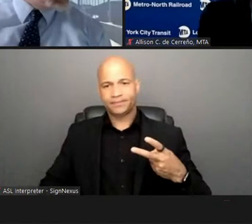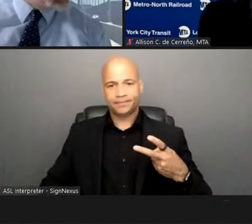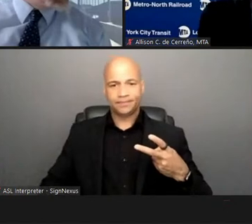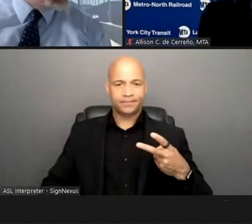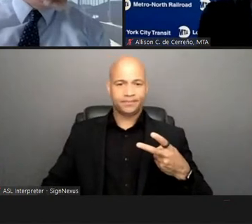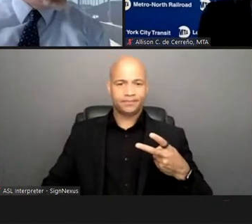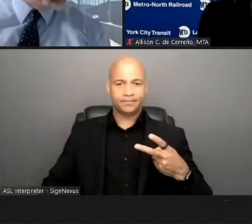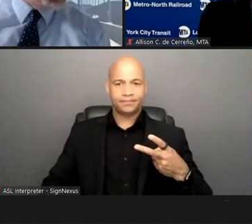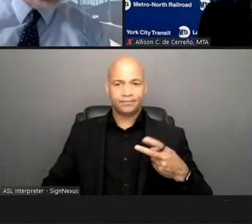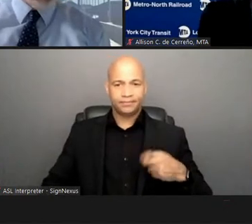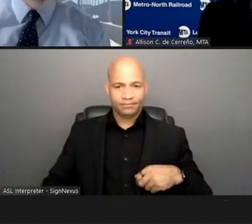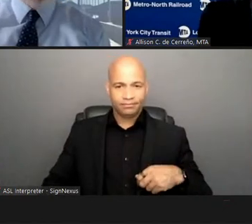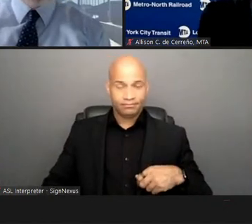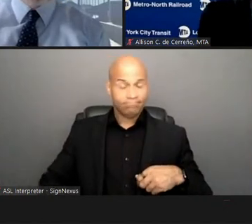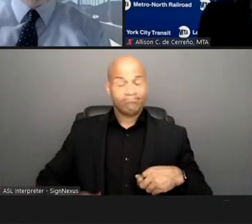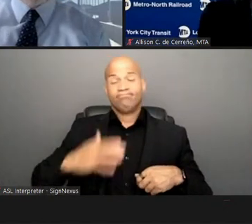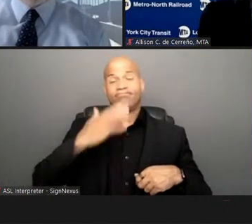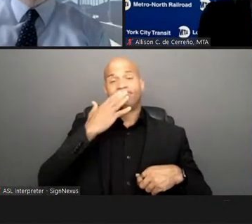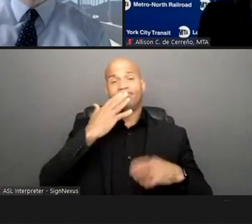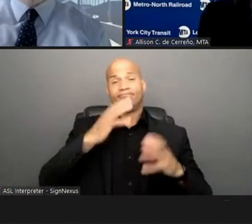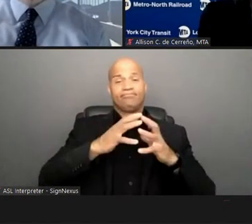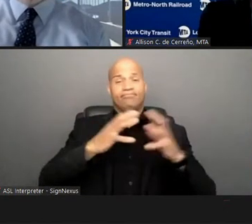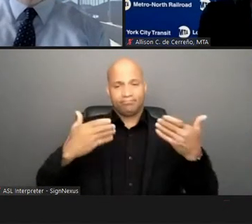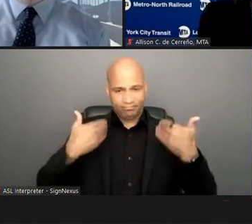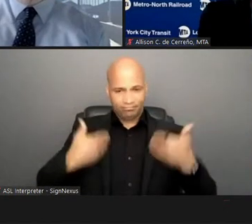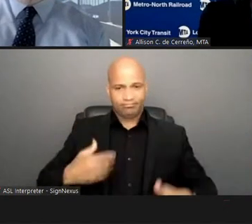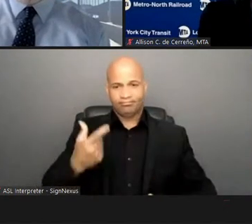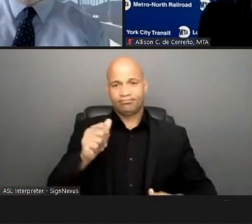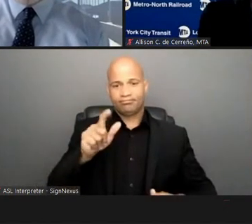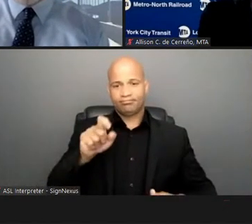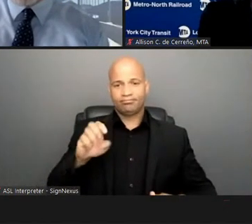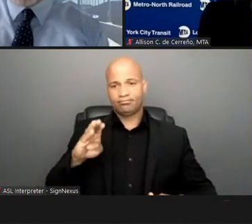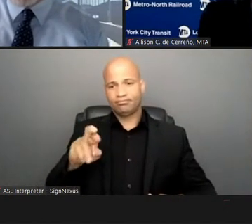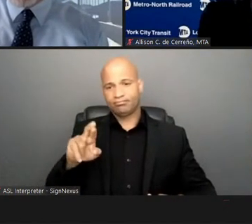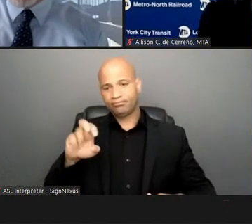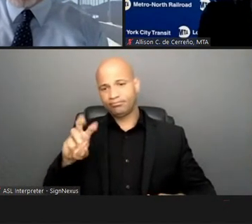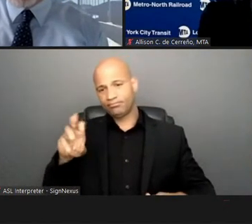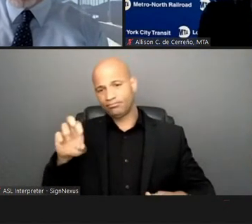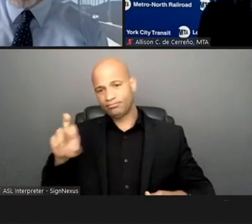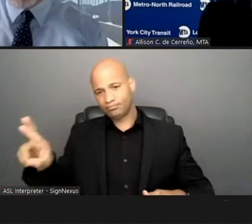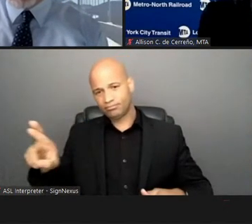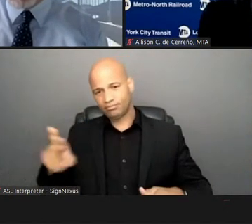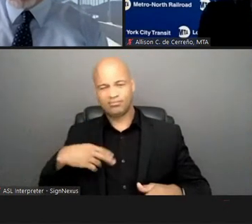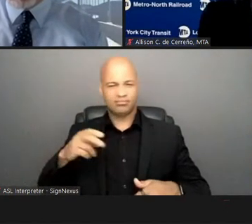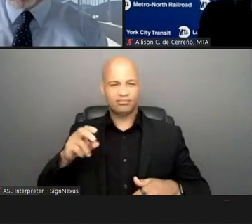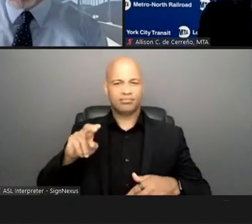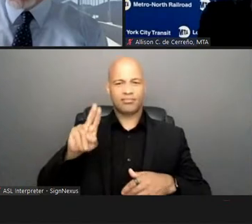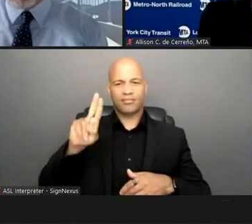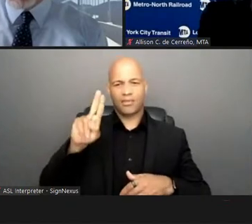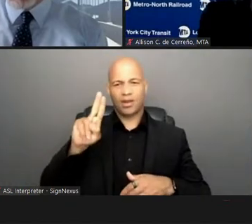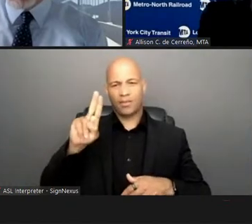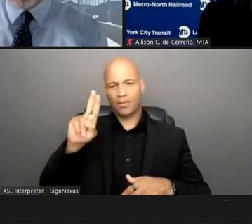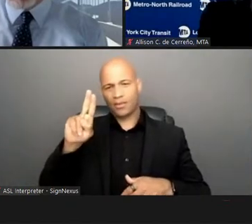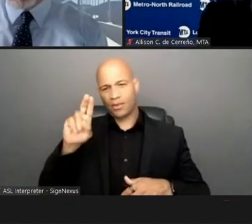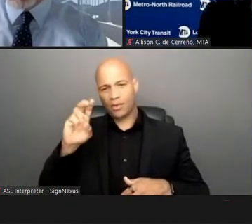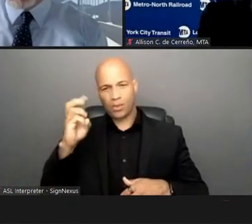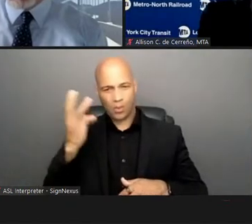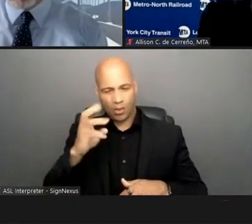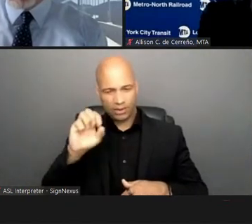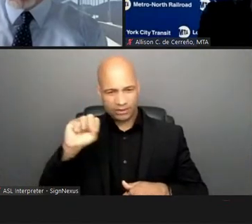okay uh thank you very much I am Gail Brewer I represent the upper west side in the sixth district and I'm just going to